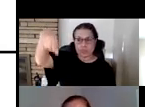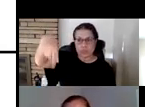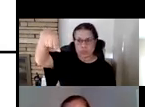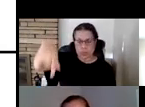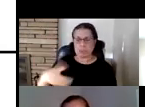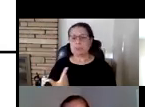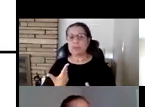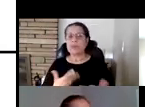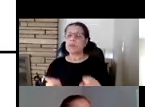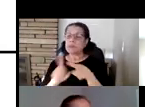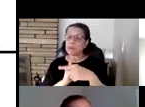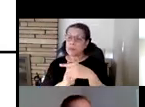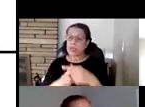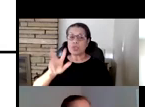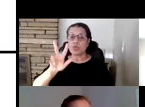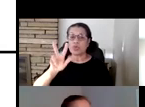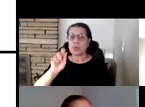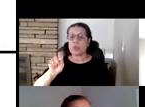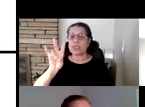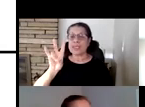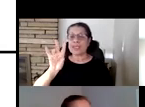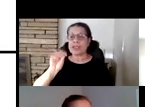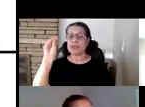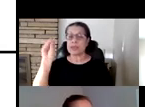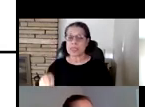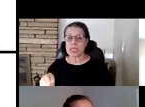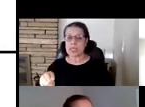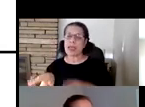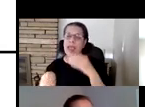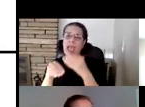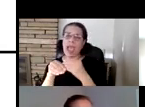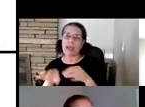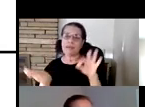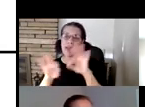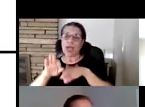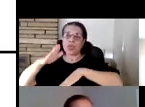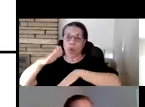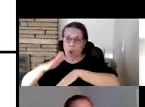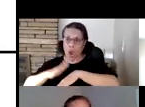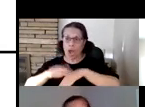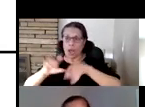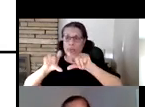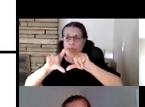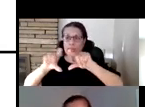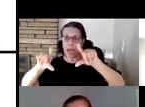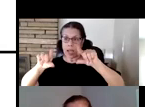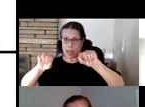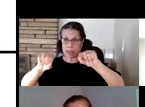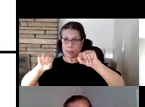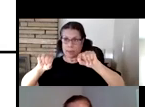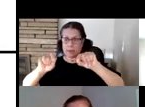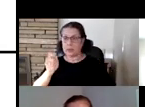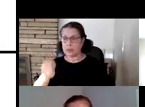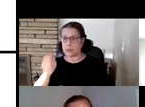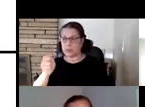another 3.7% of riders add value to their Charlie card at those fare boxes. So both of those